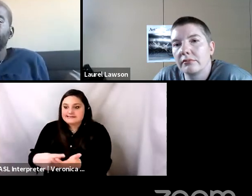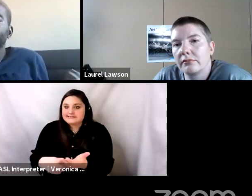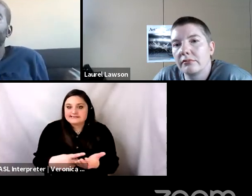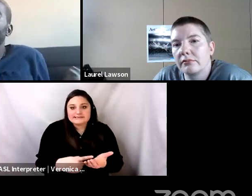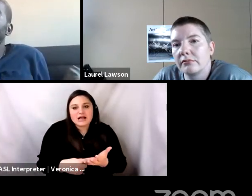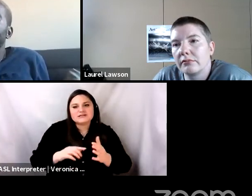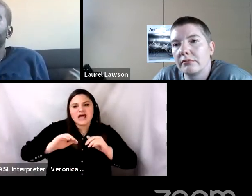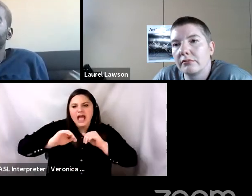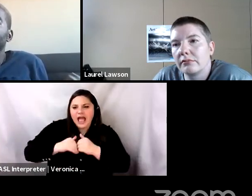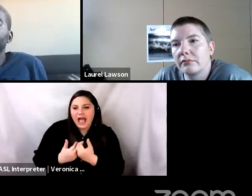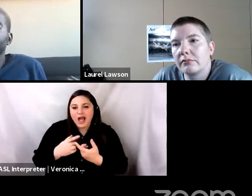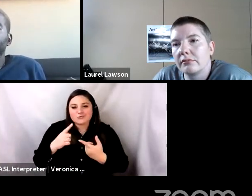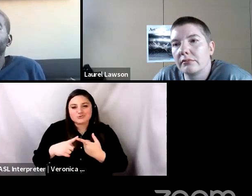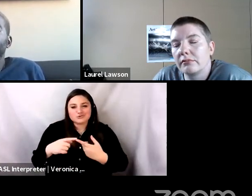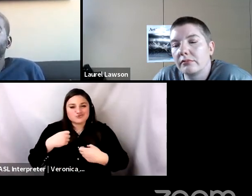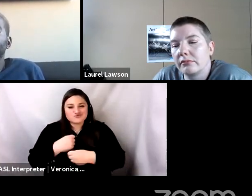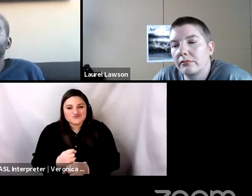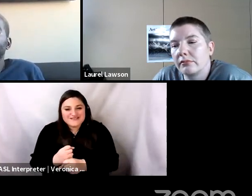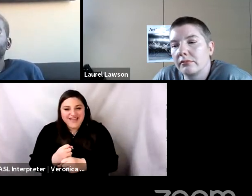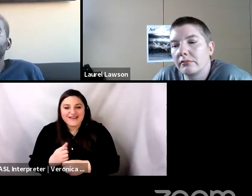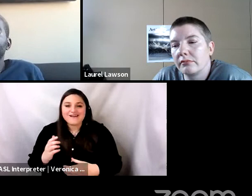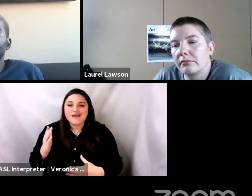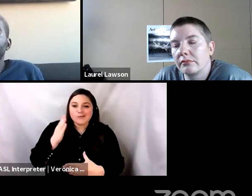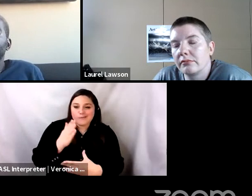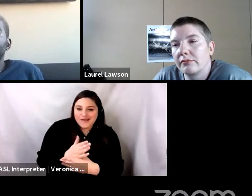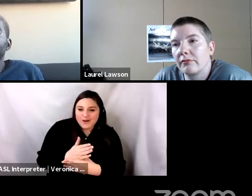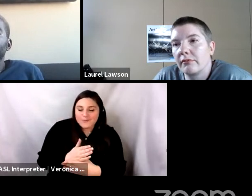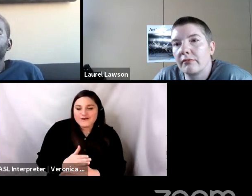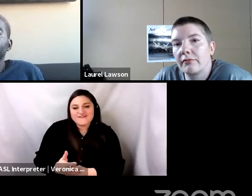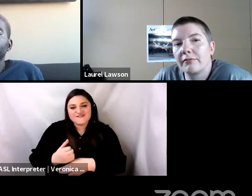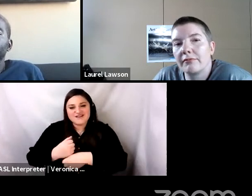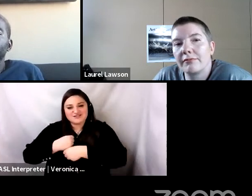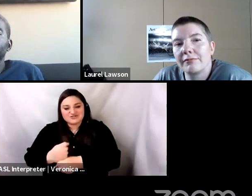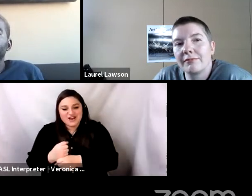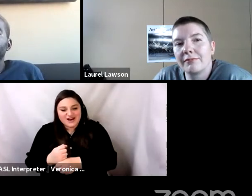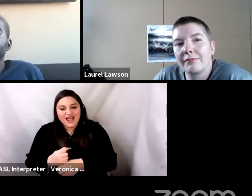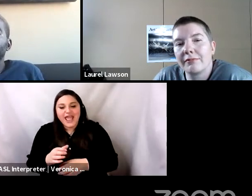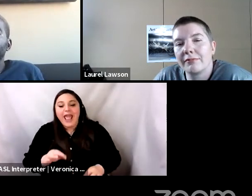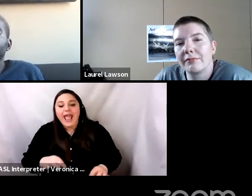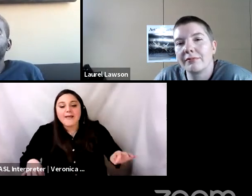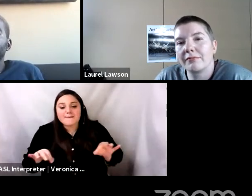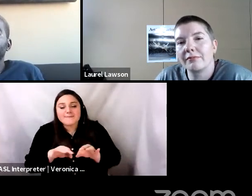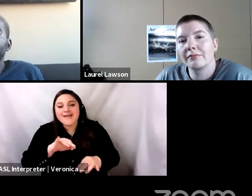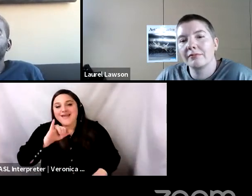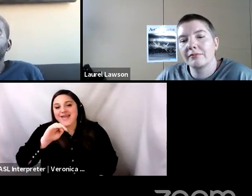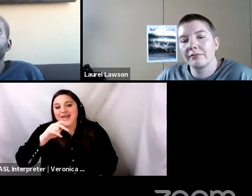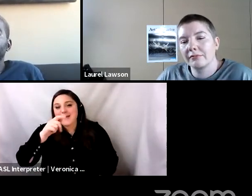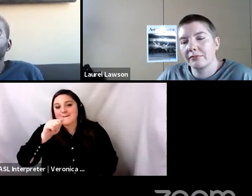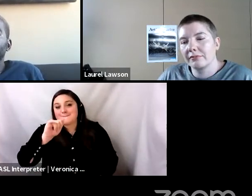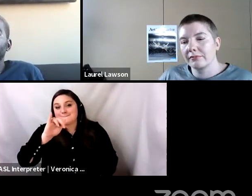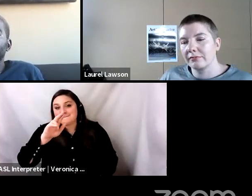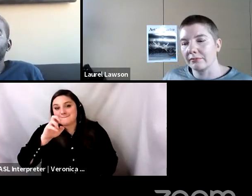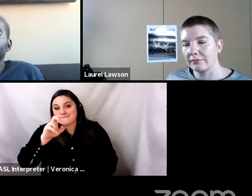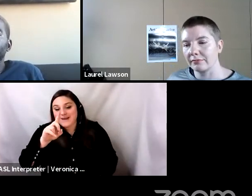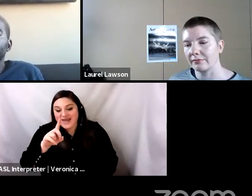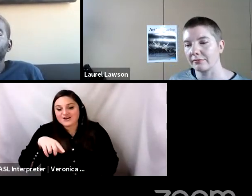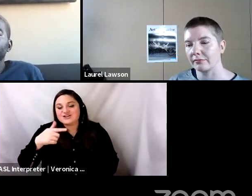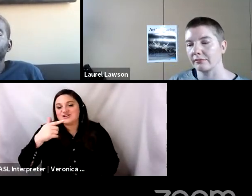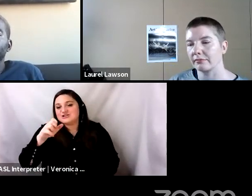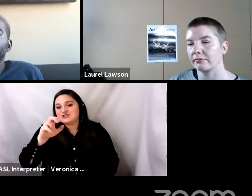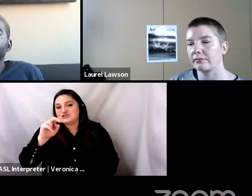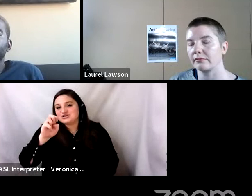impairment generated movement? And I think that was like a moment where like a switch went off in my head,